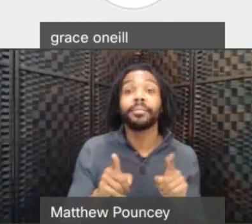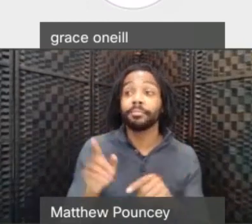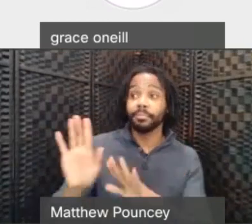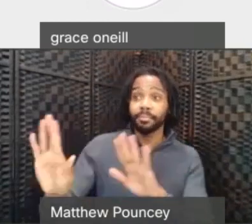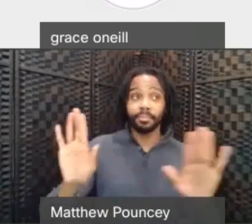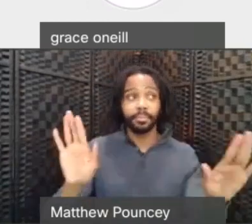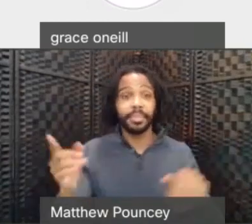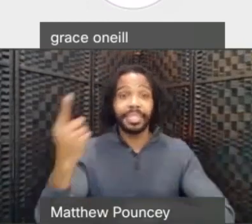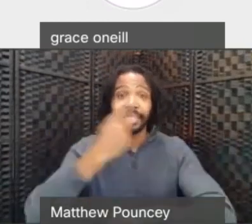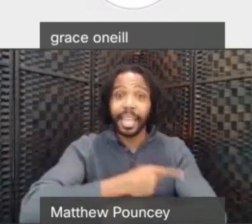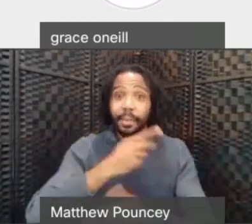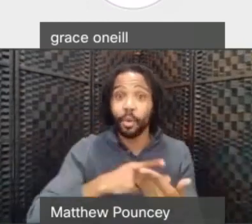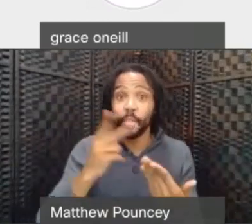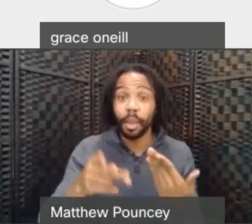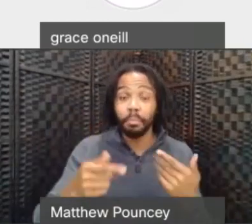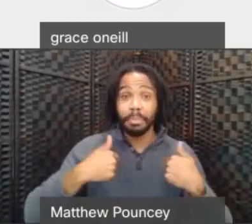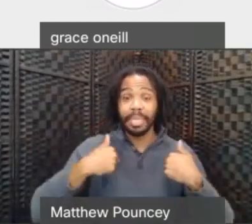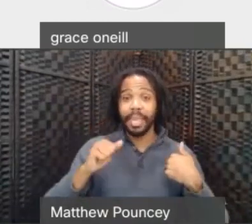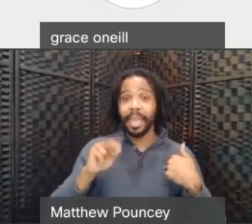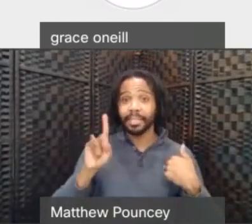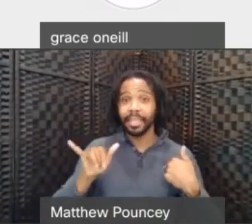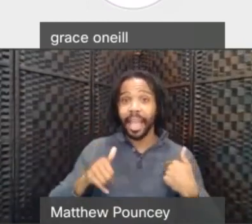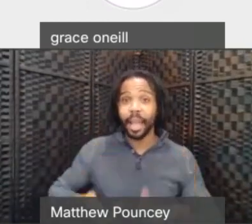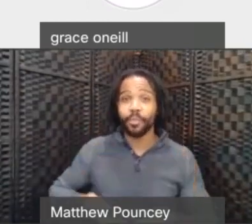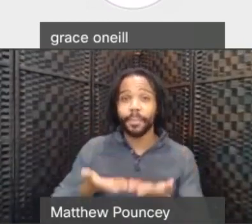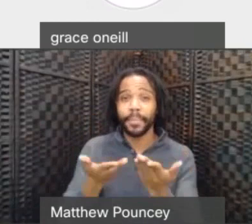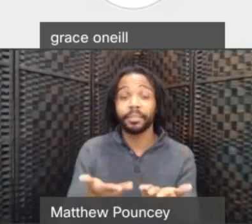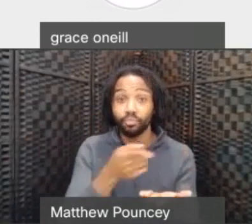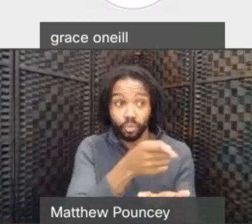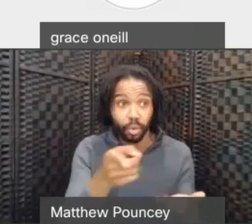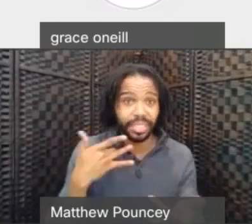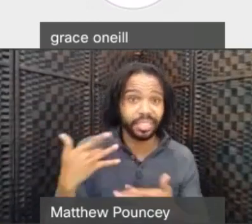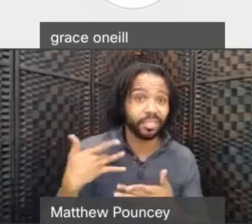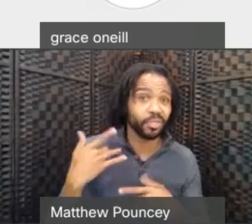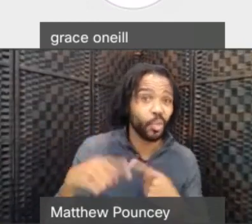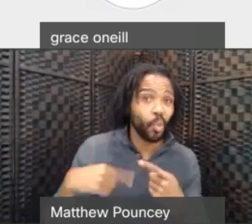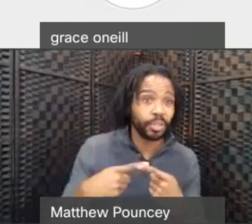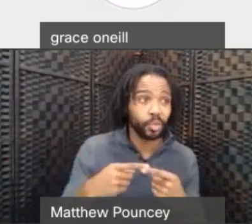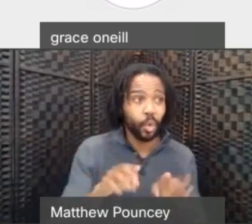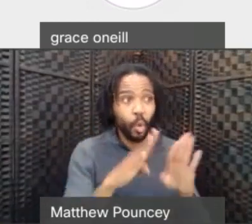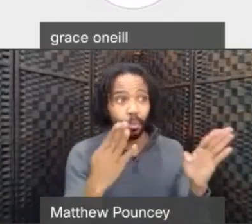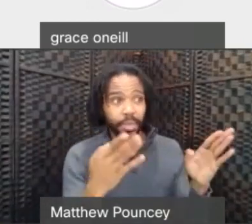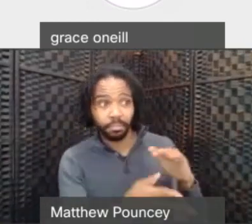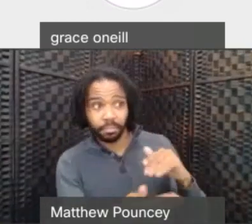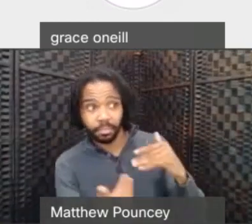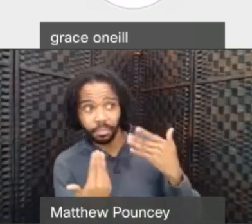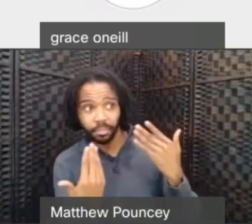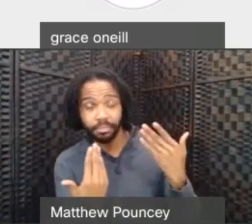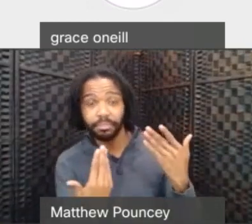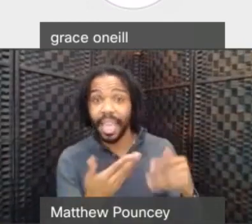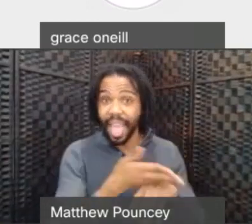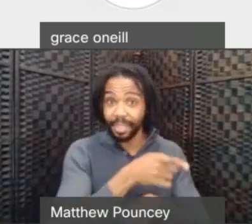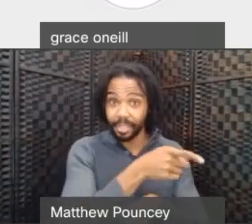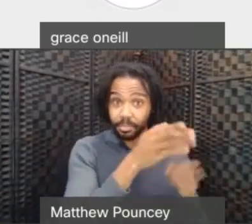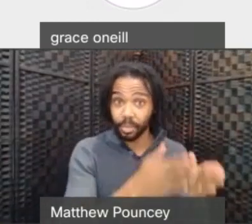I would recommend to day programs who have concerns about when to readmit people after they have had COVID, that they should